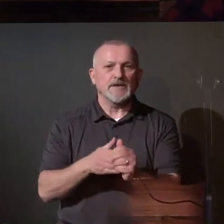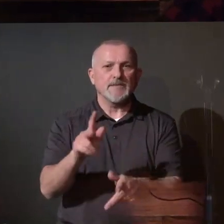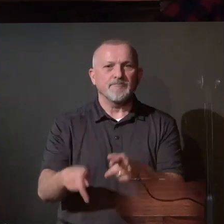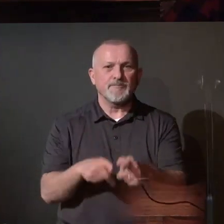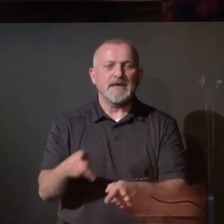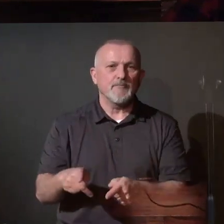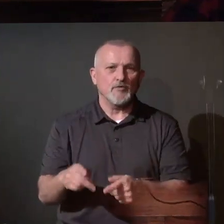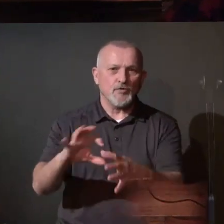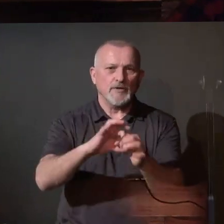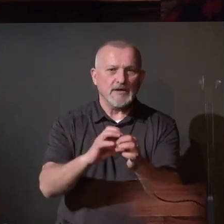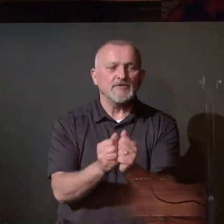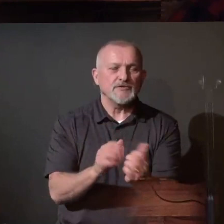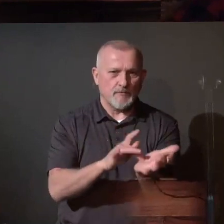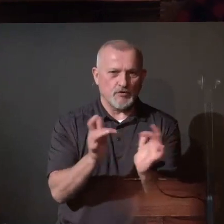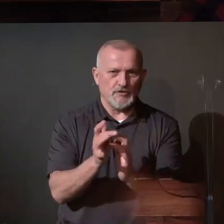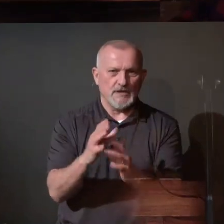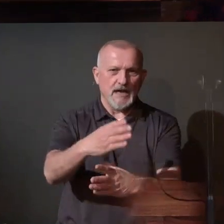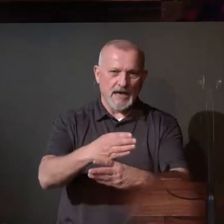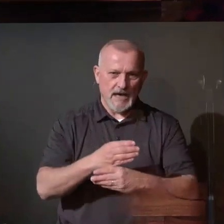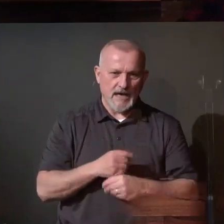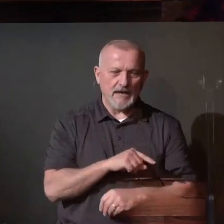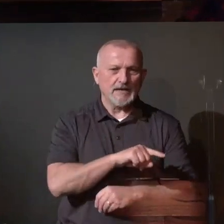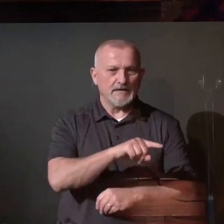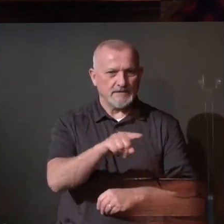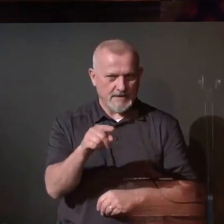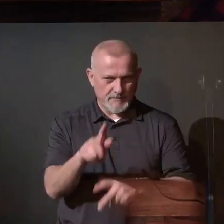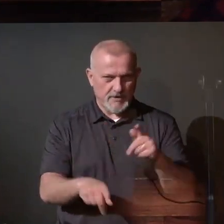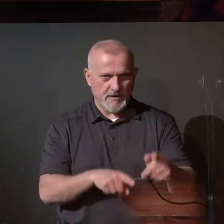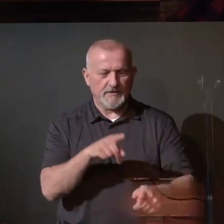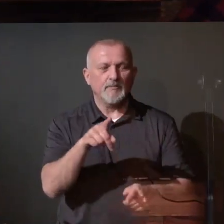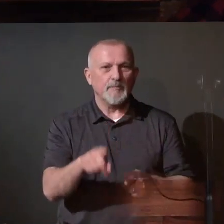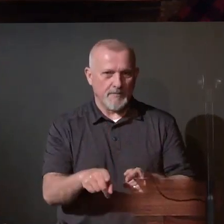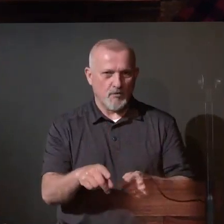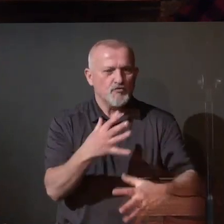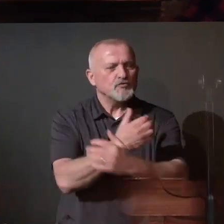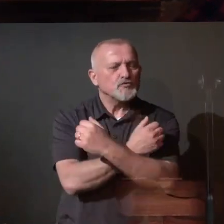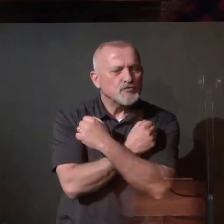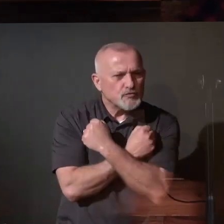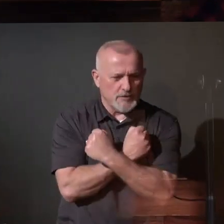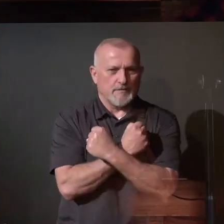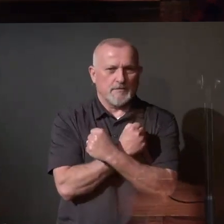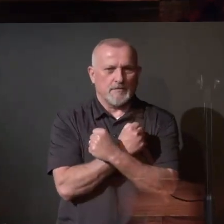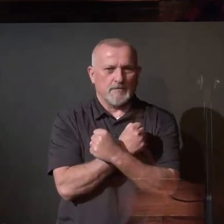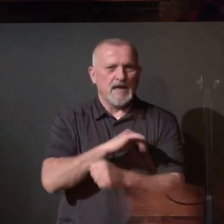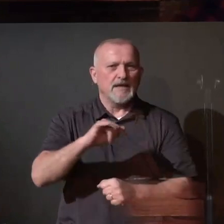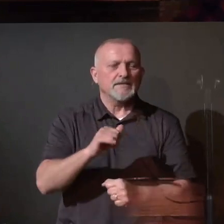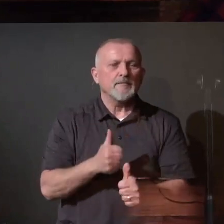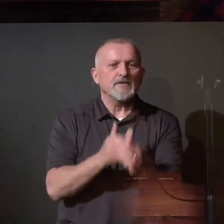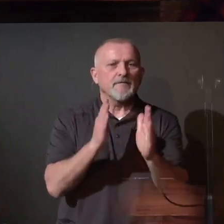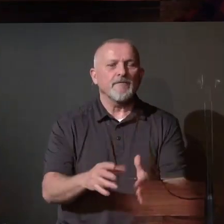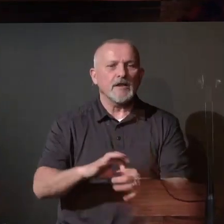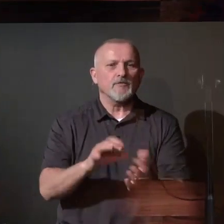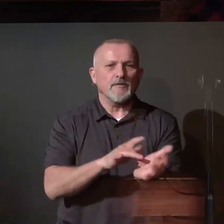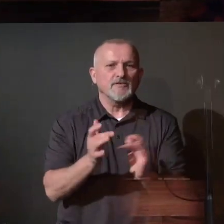a relationship with Jesus. Embrace them and affirm them as a follower of Jesus. What happens after you baptize